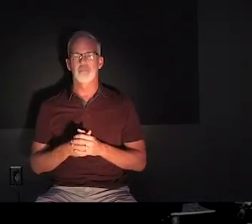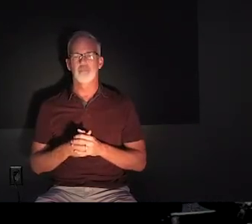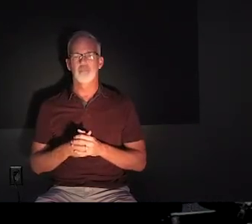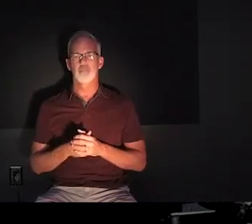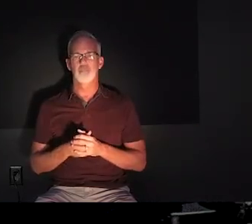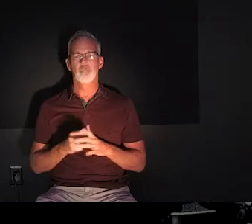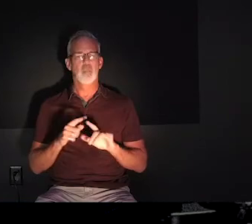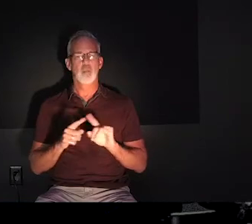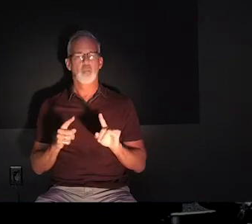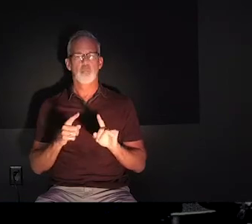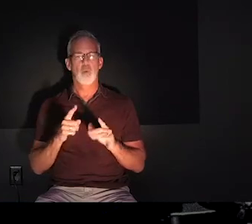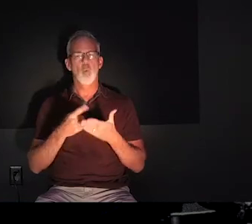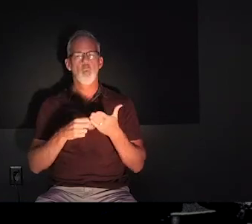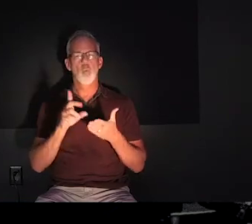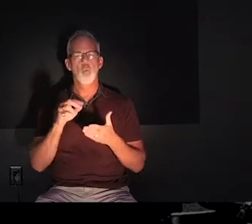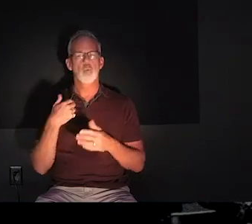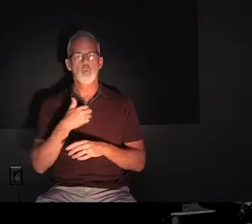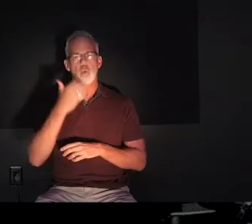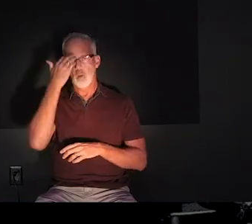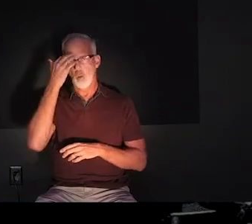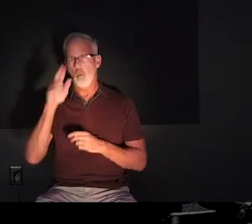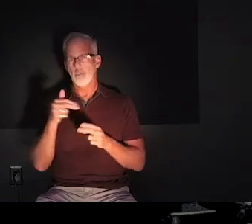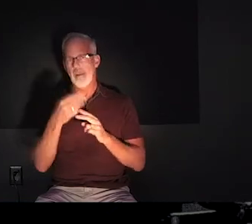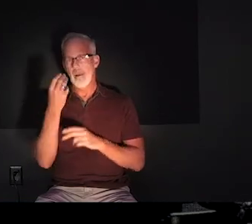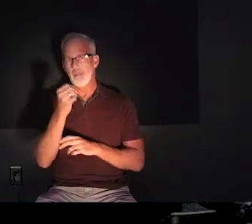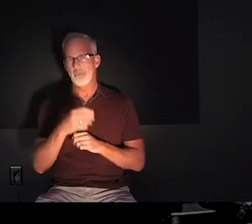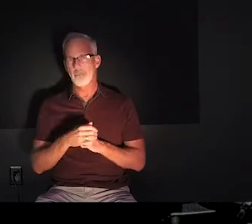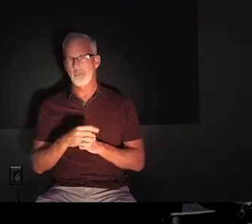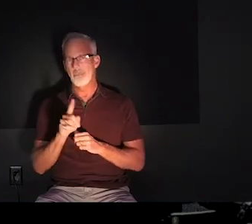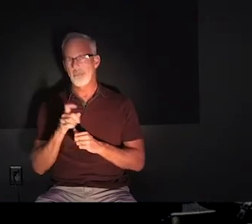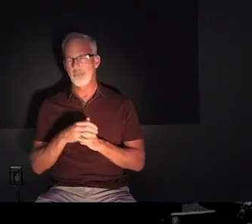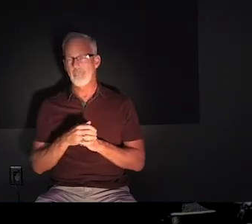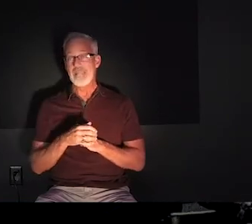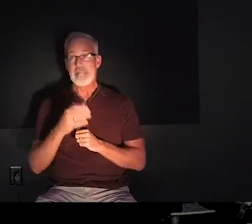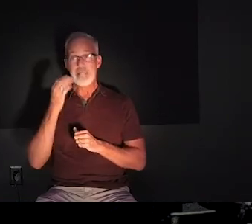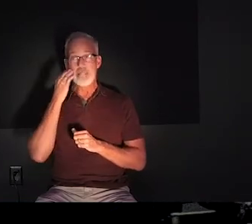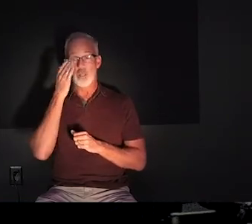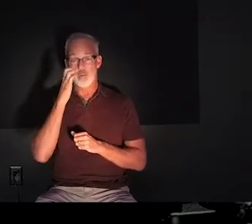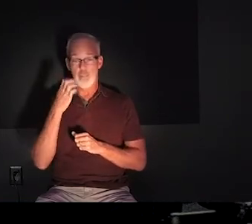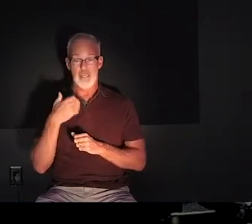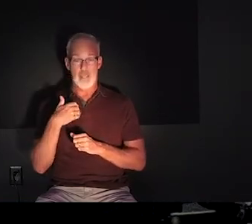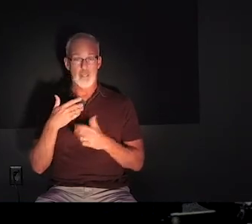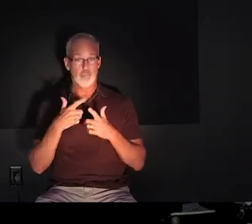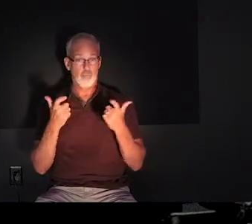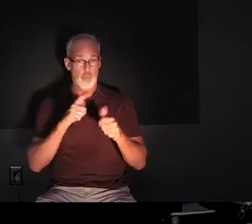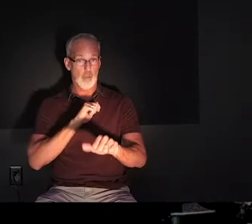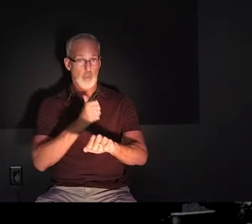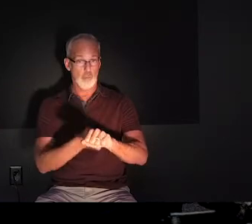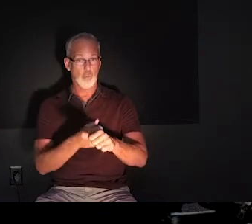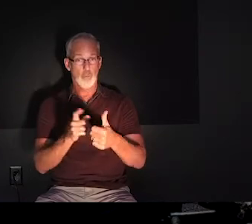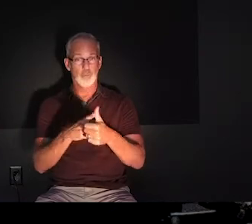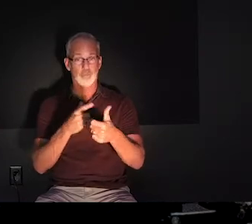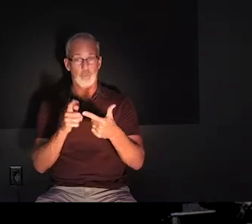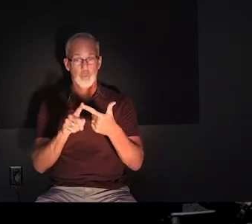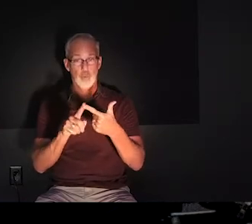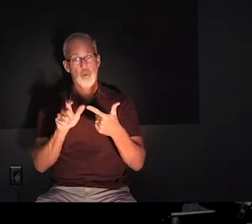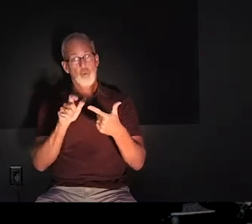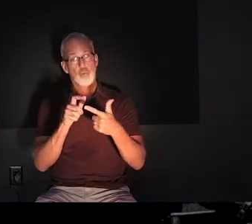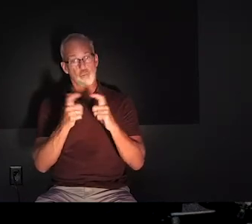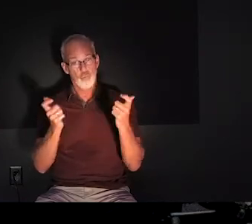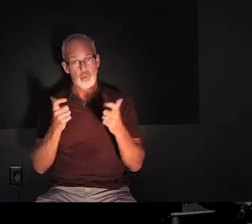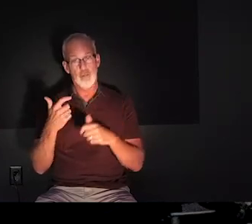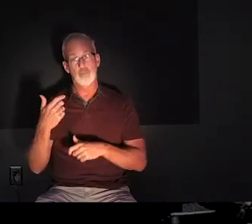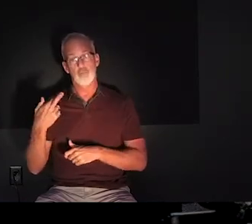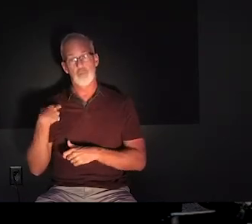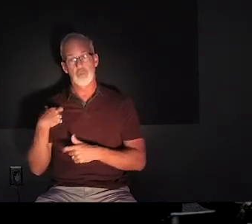what do we know about this man? We know about this man has great authority. He has great responsibility. We